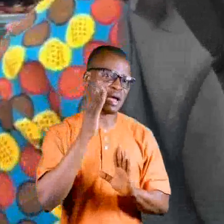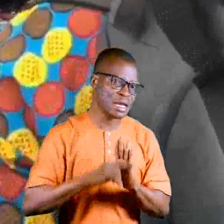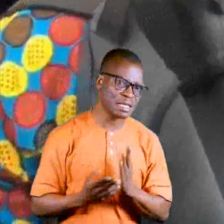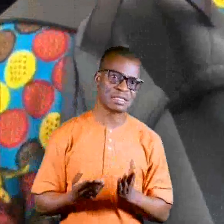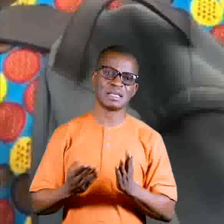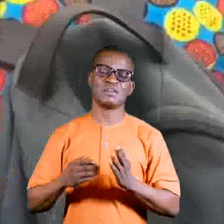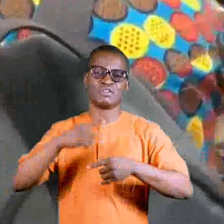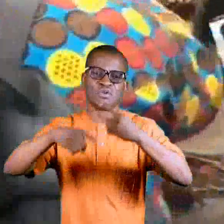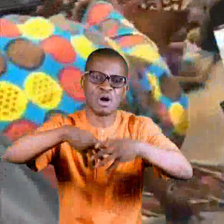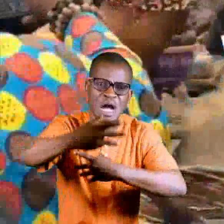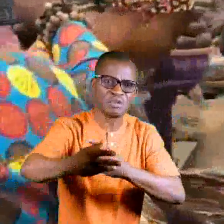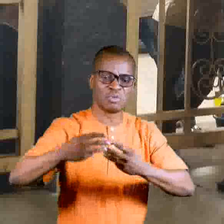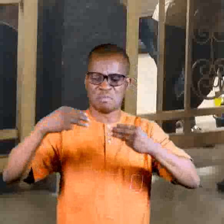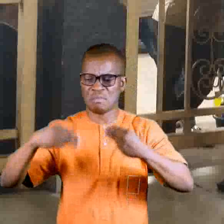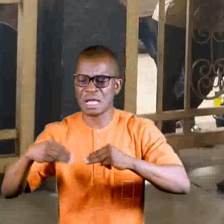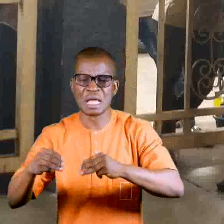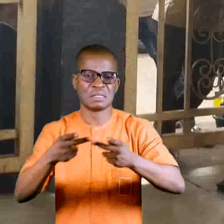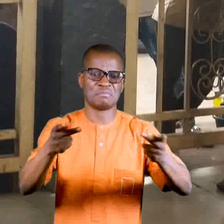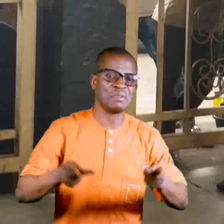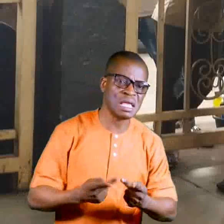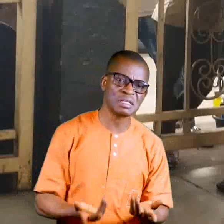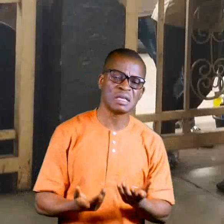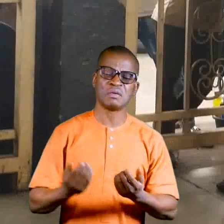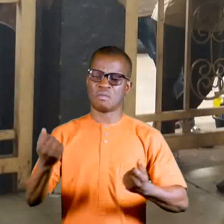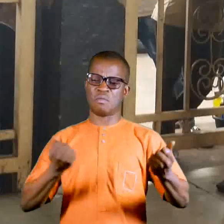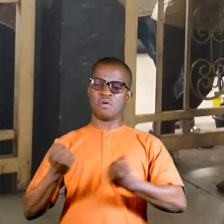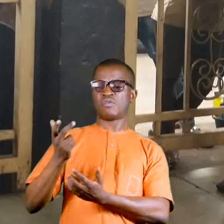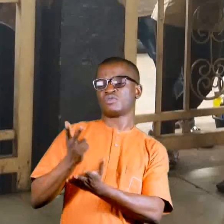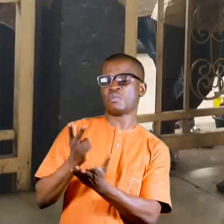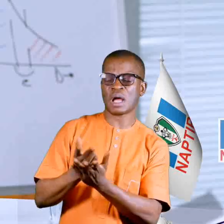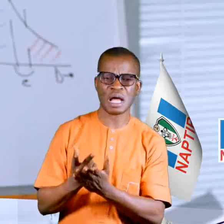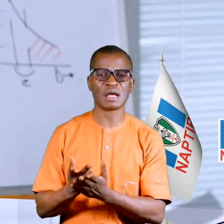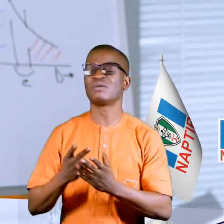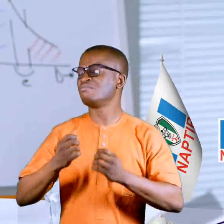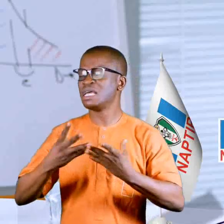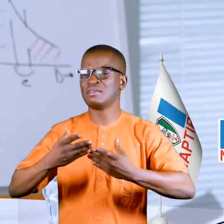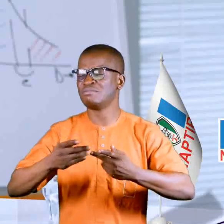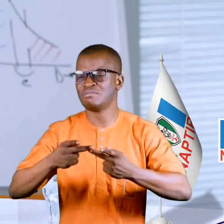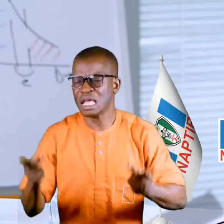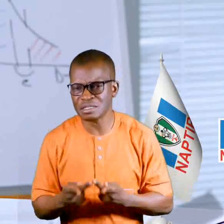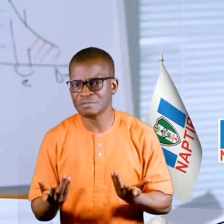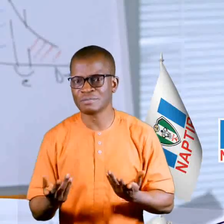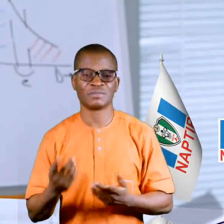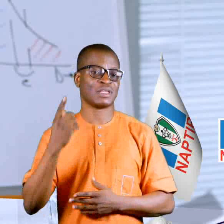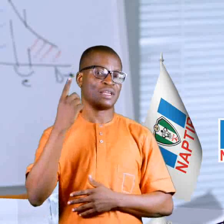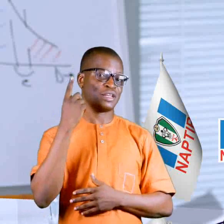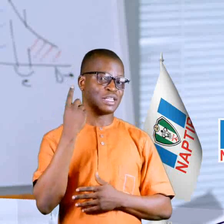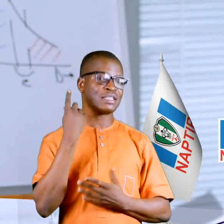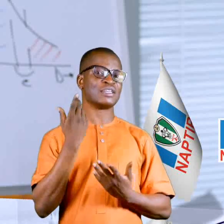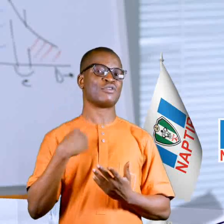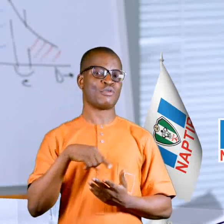sensitization at marketplaces, sensitization at motor parks, and the rest.